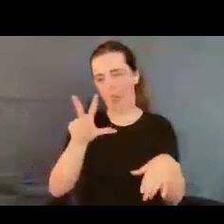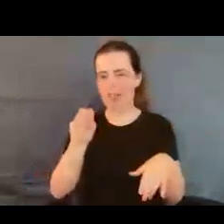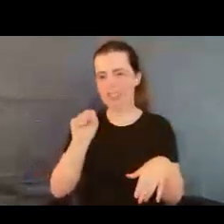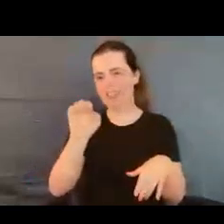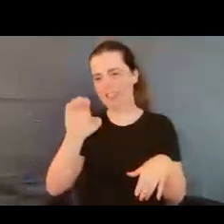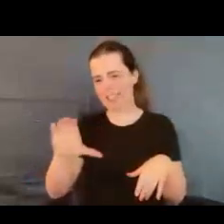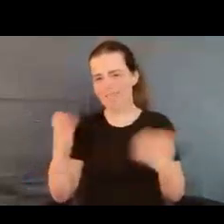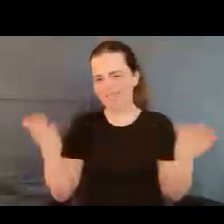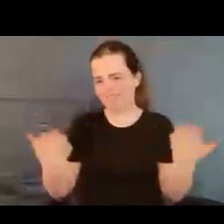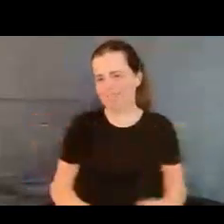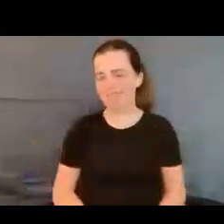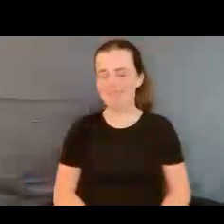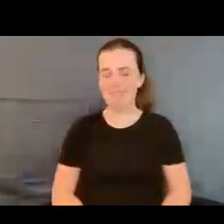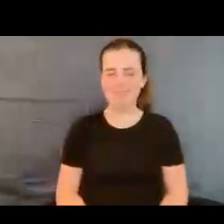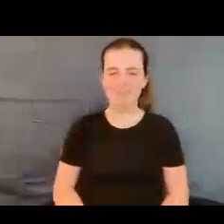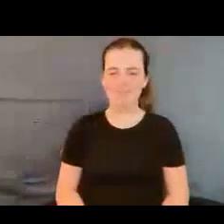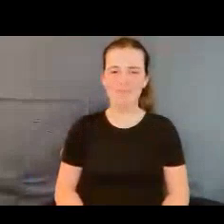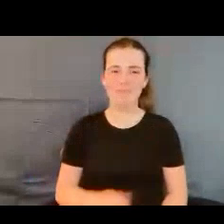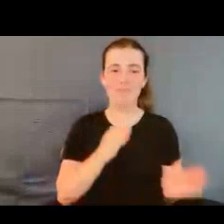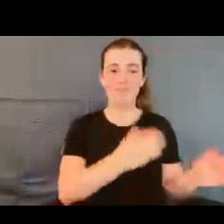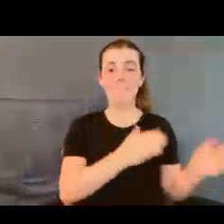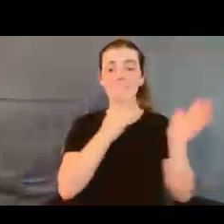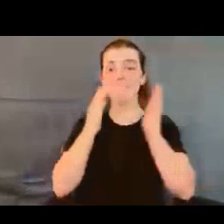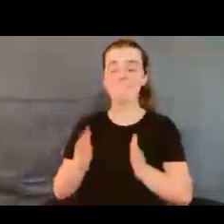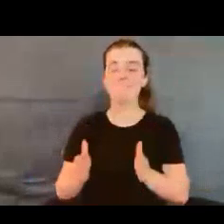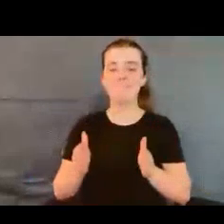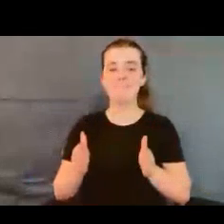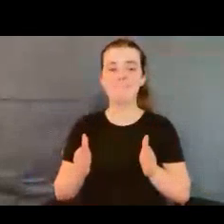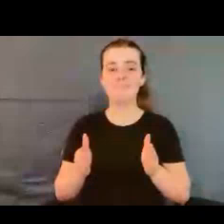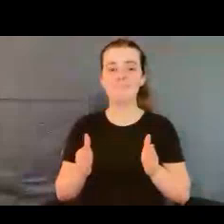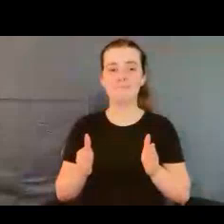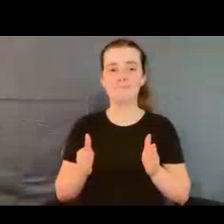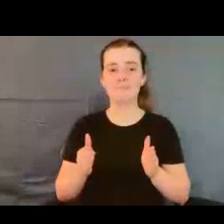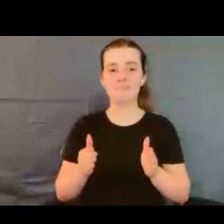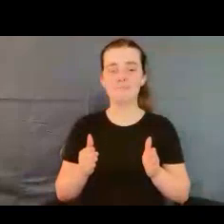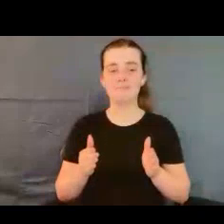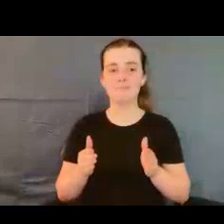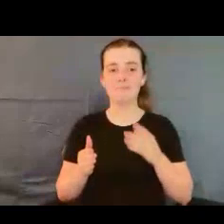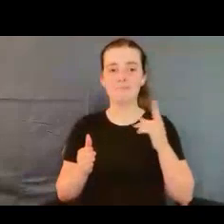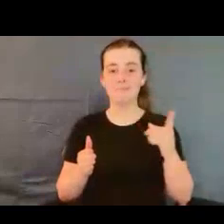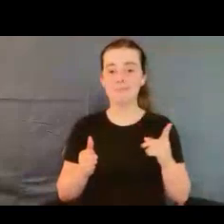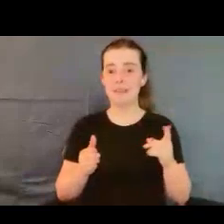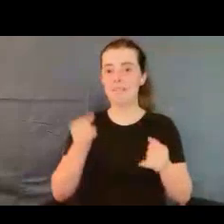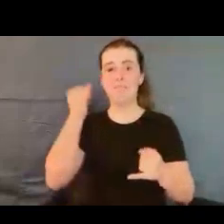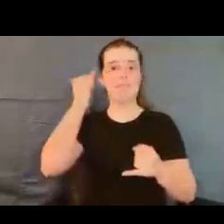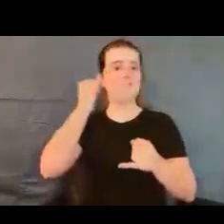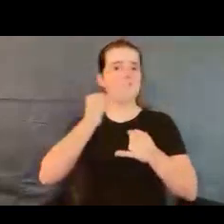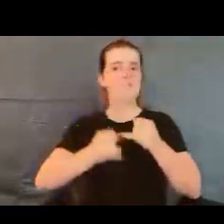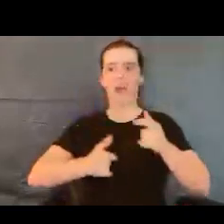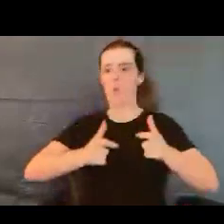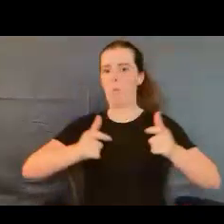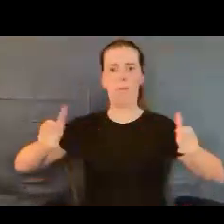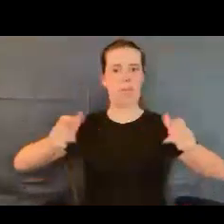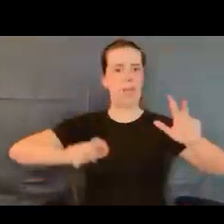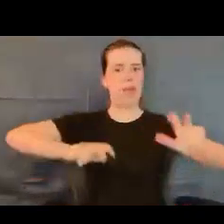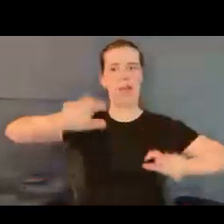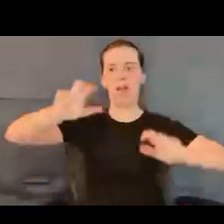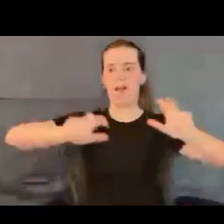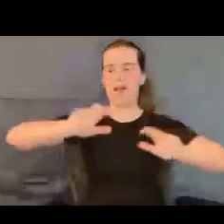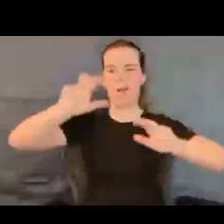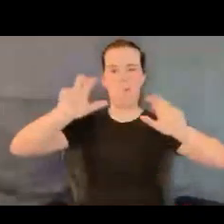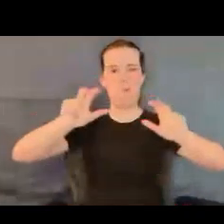Um, all right, next section. This is the final big climb, and this is what gets people. And